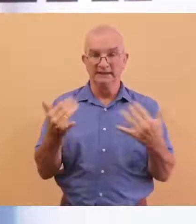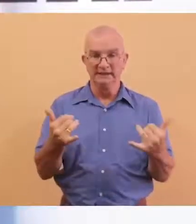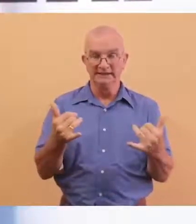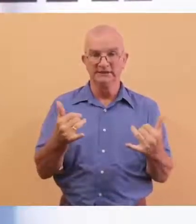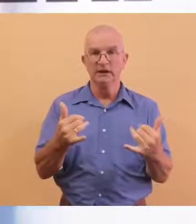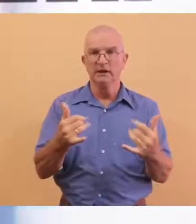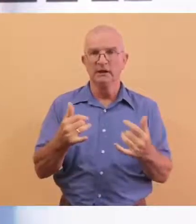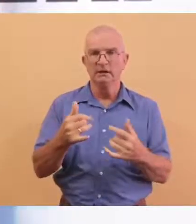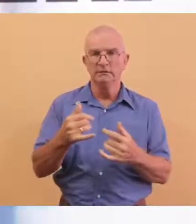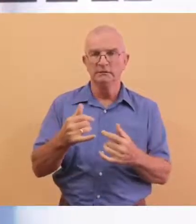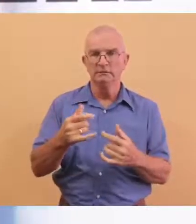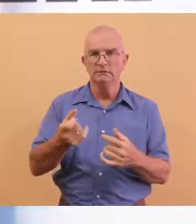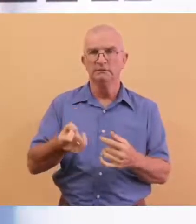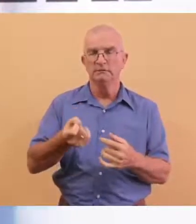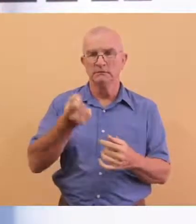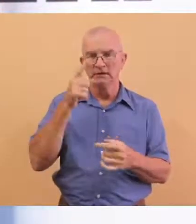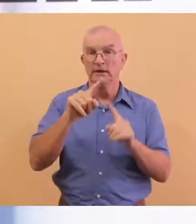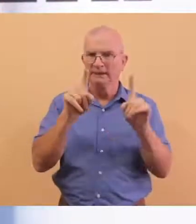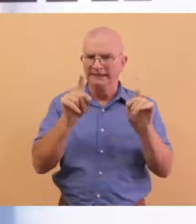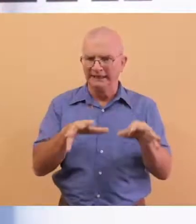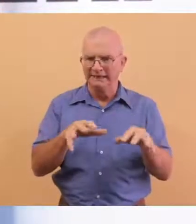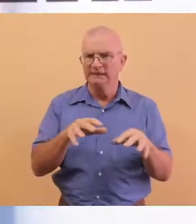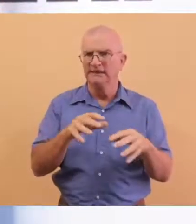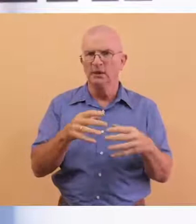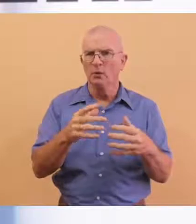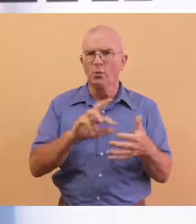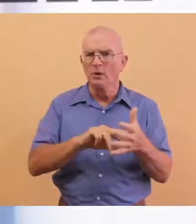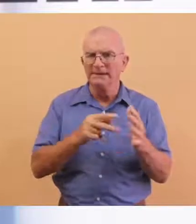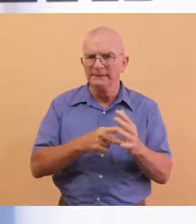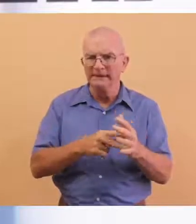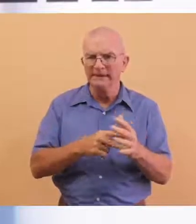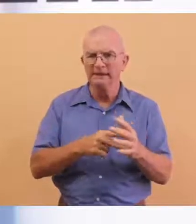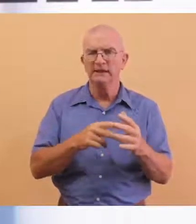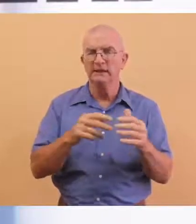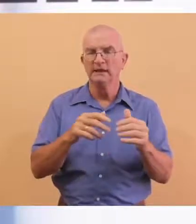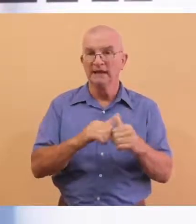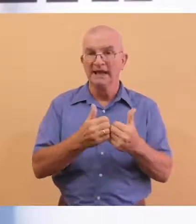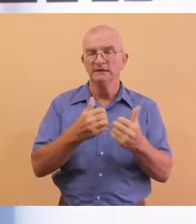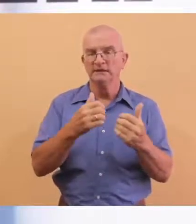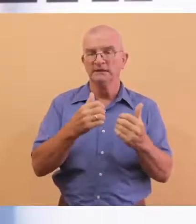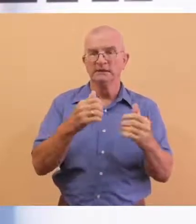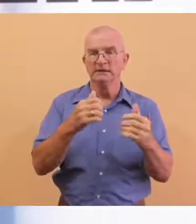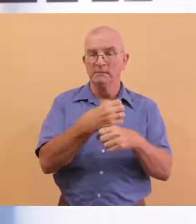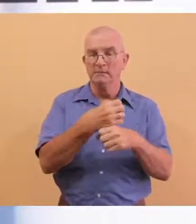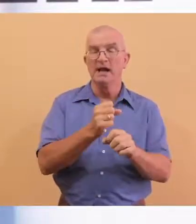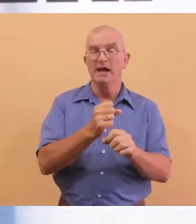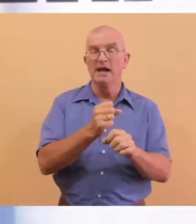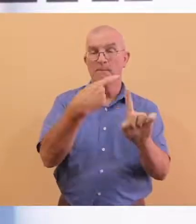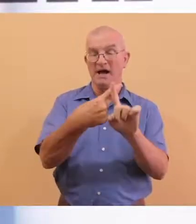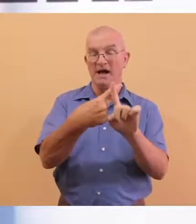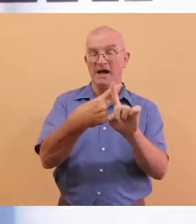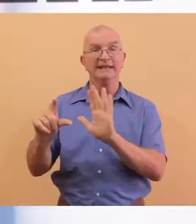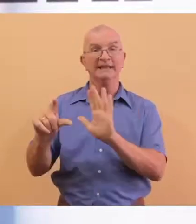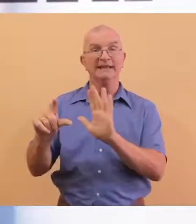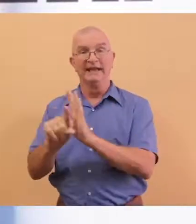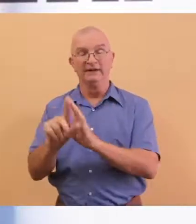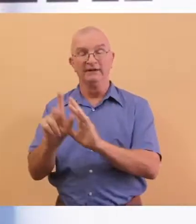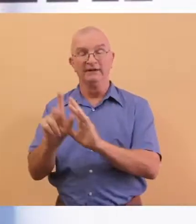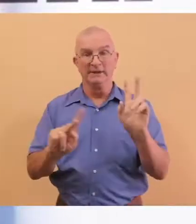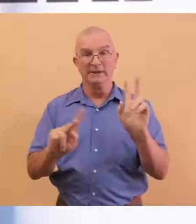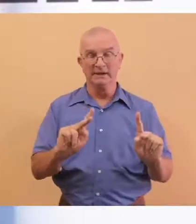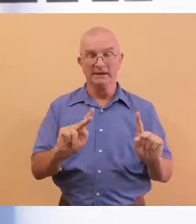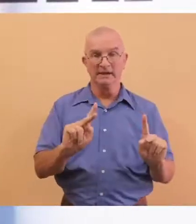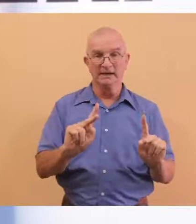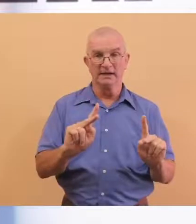me to the whole question of testing, which determines our positive and negative cases and put